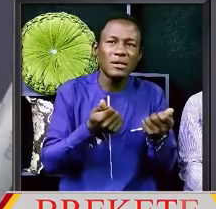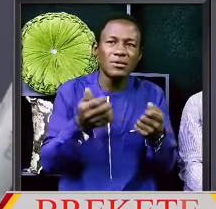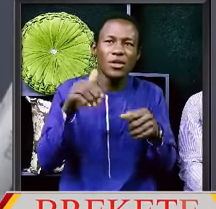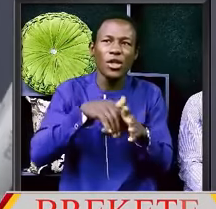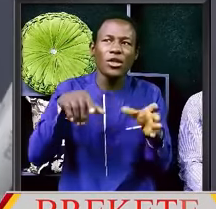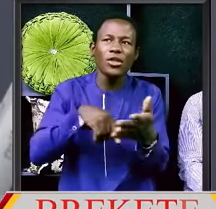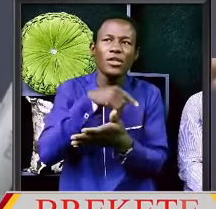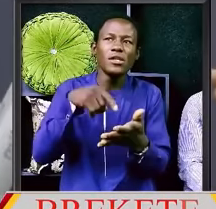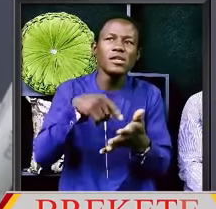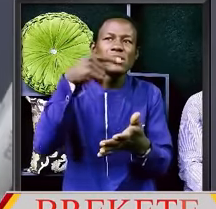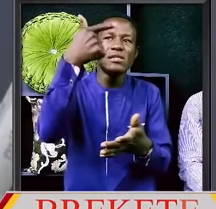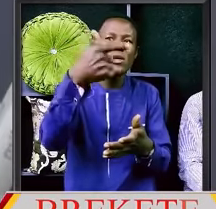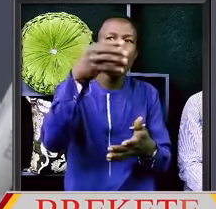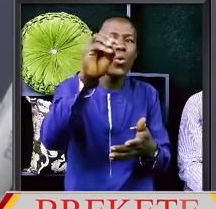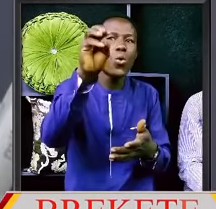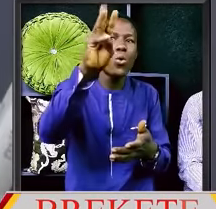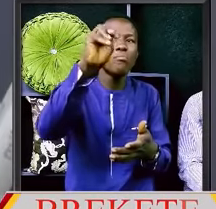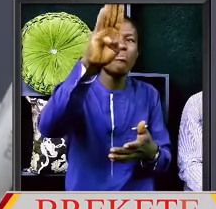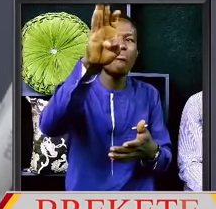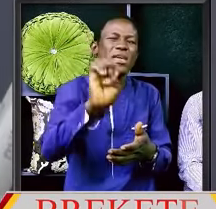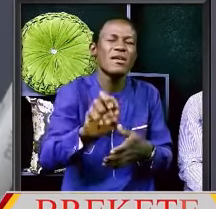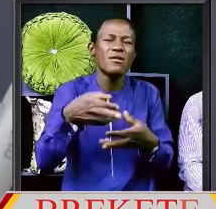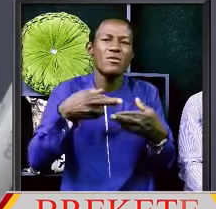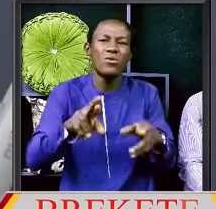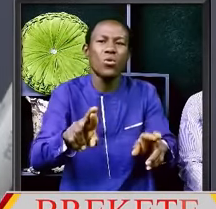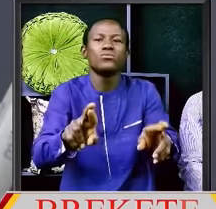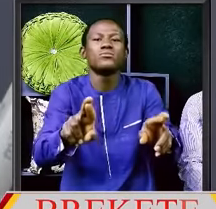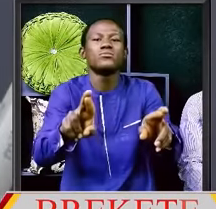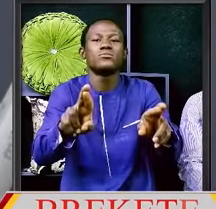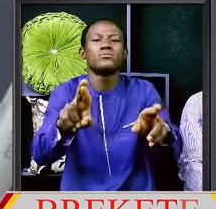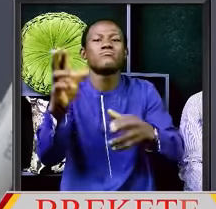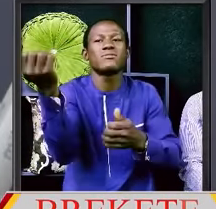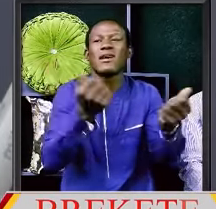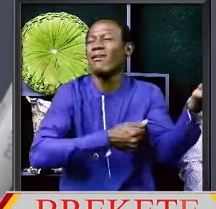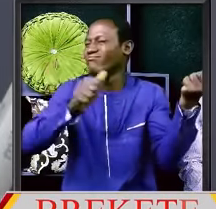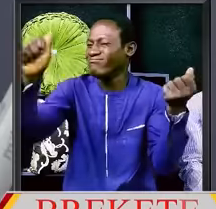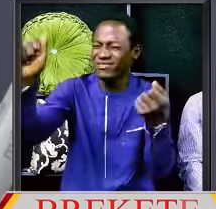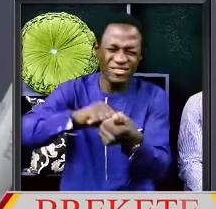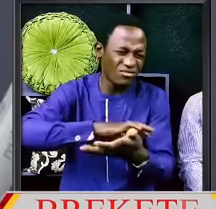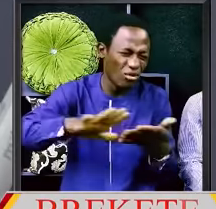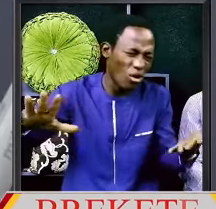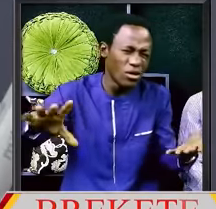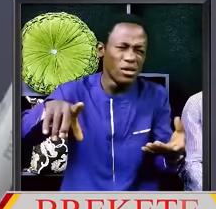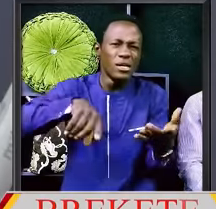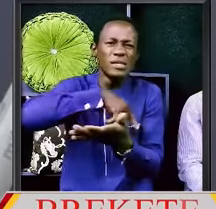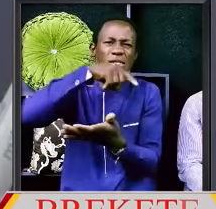You know, this man just come, their neighbor, like say they happy say the man die.